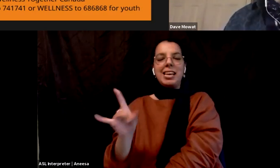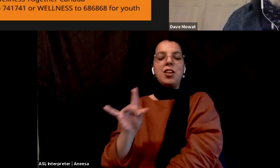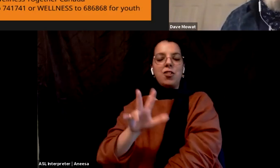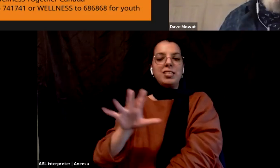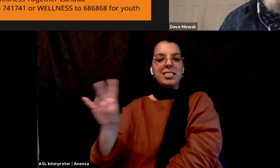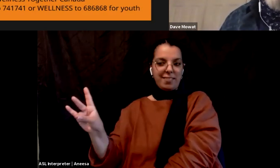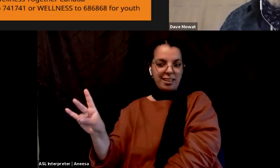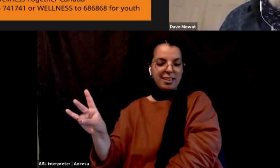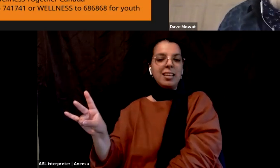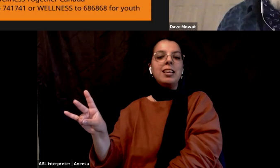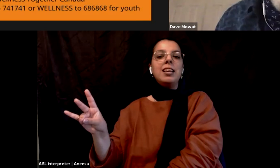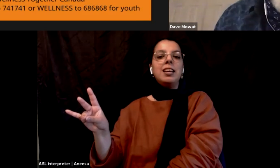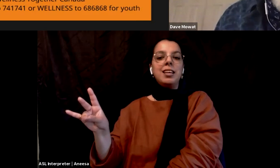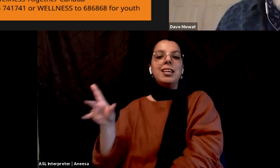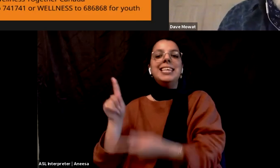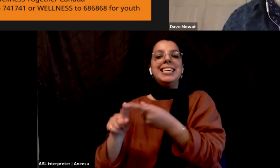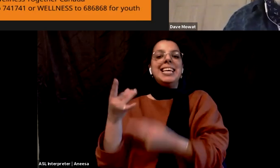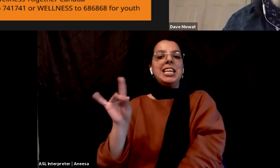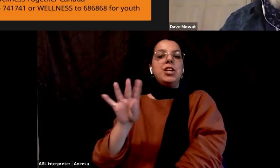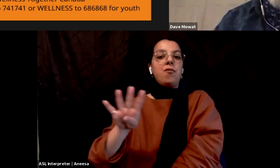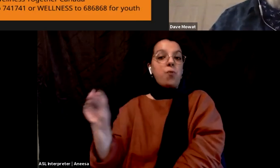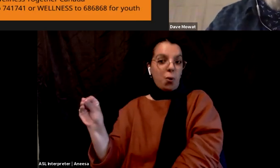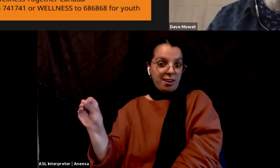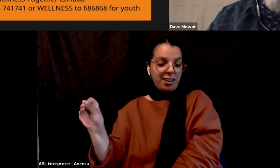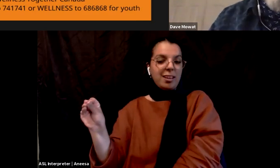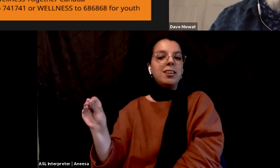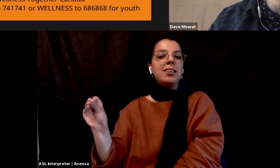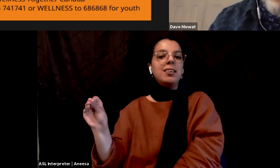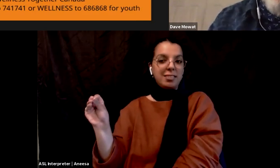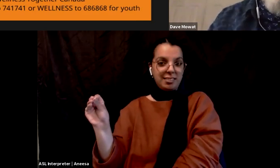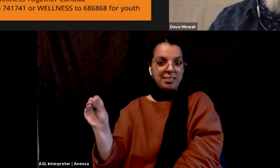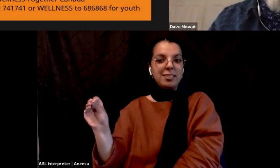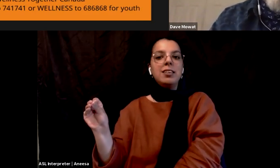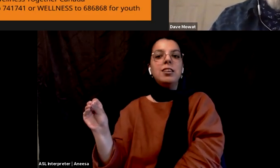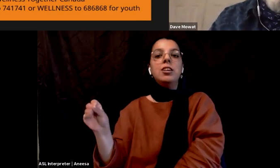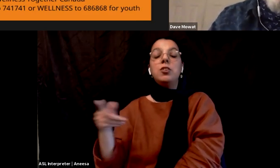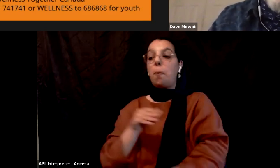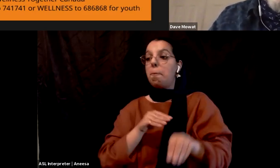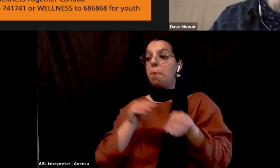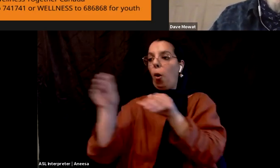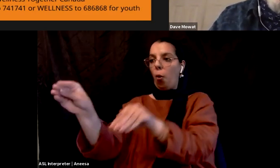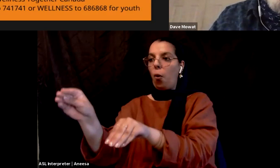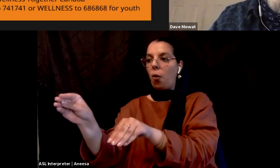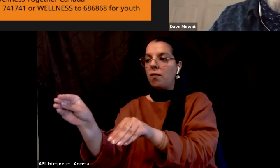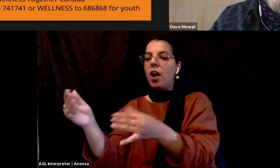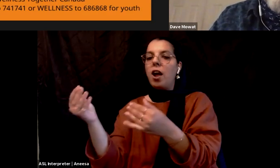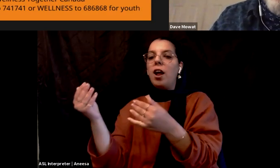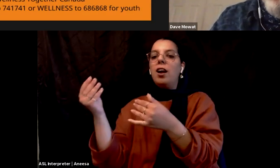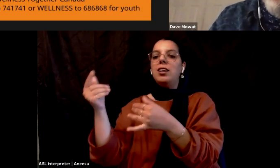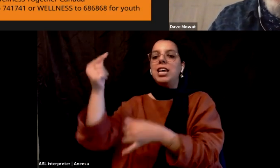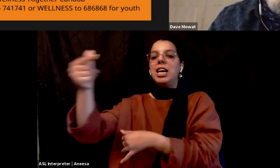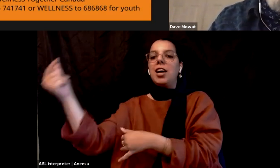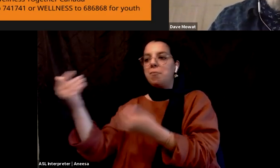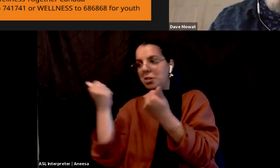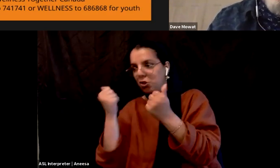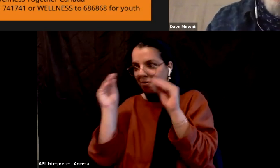so through into the 1840s, there's attempts to educate them. There's attempts to turn them into